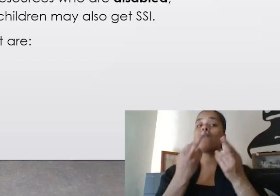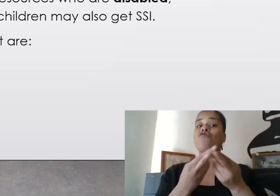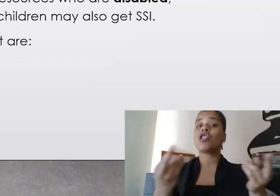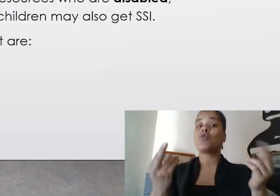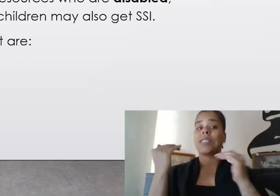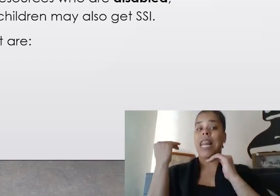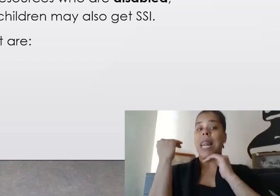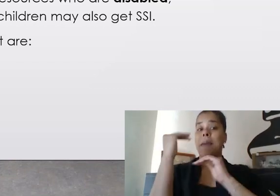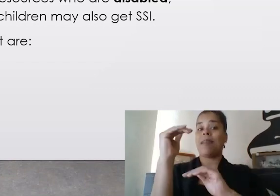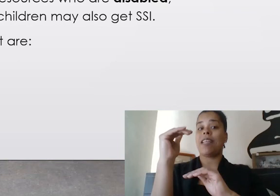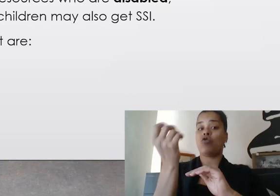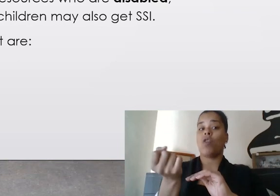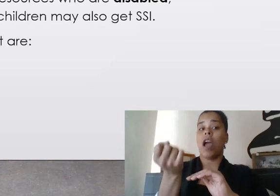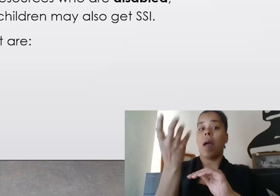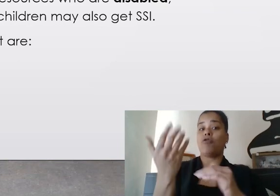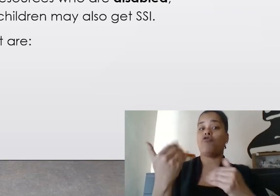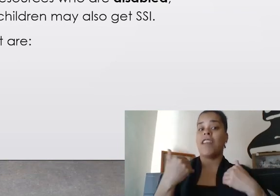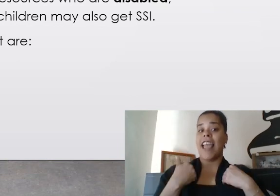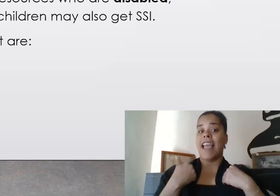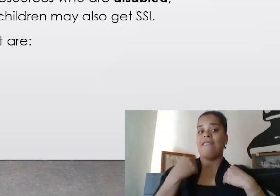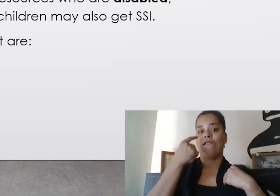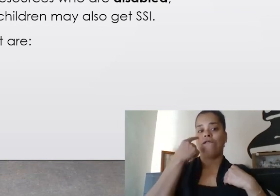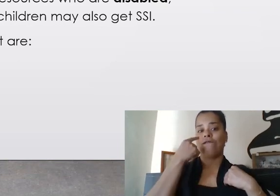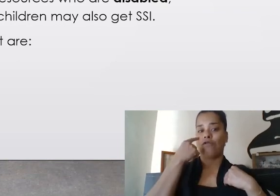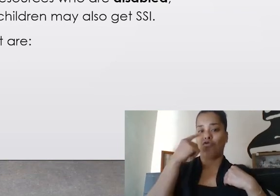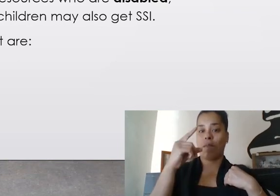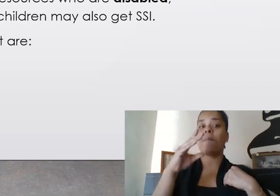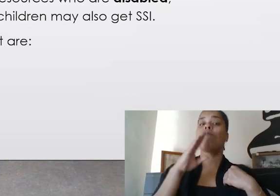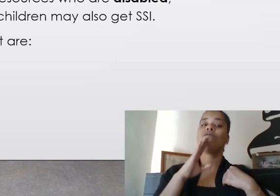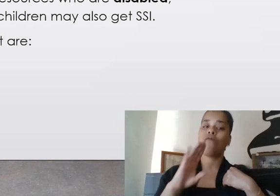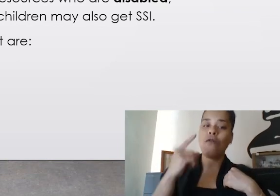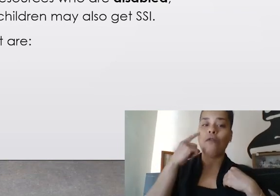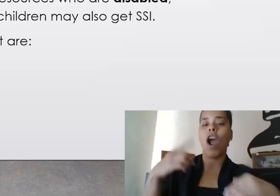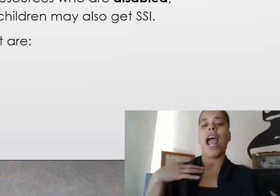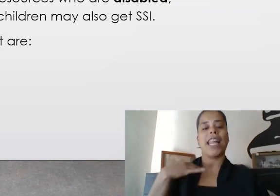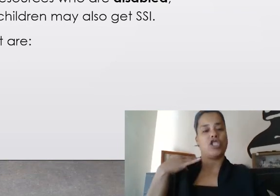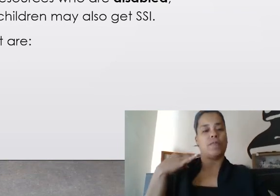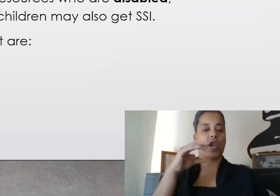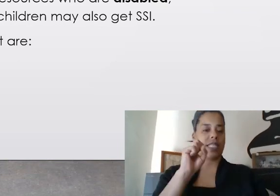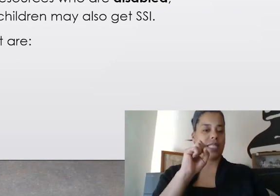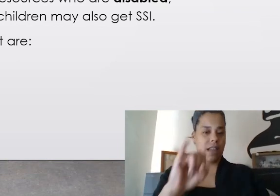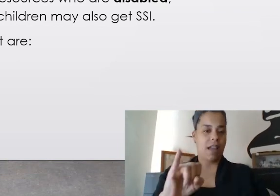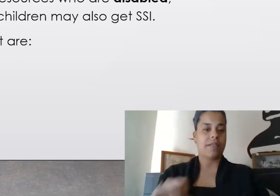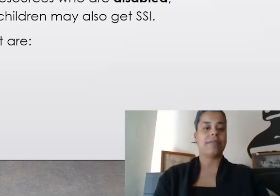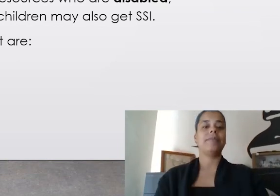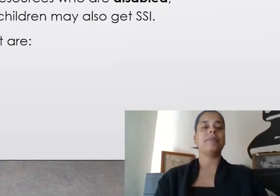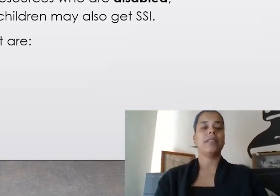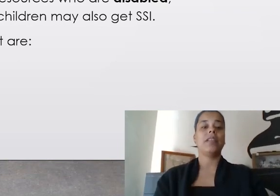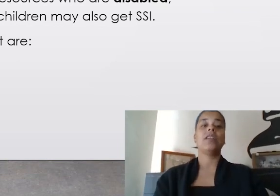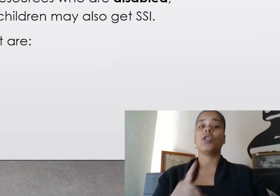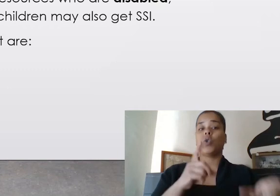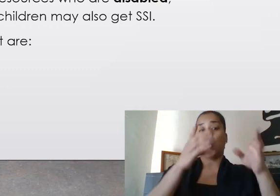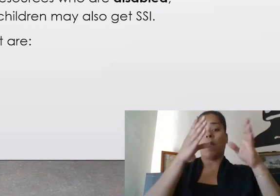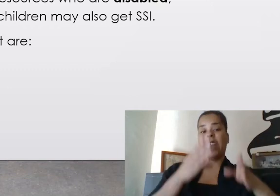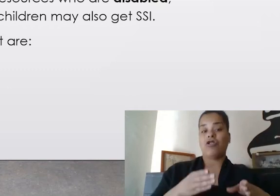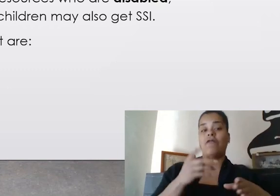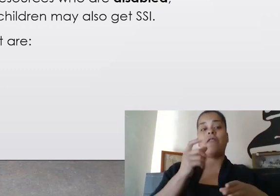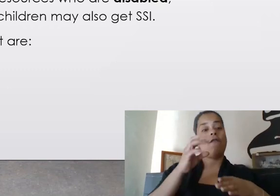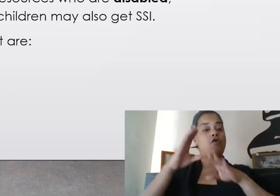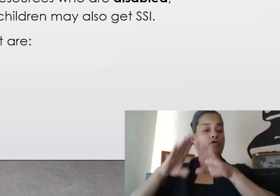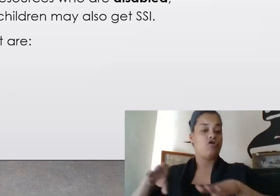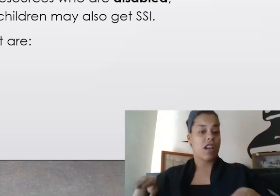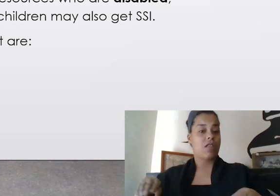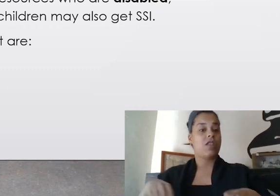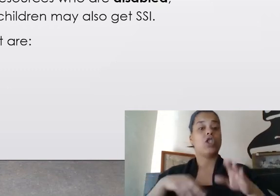can have to be eligible for SSI. And that is for an individual or a child, $2,000, and